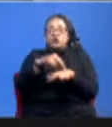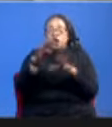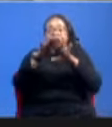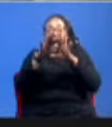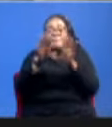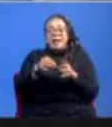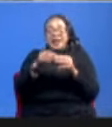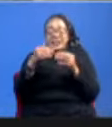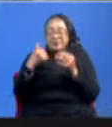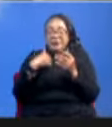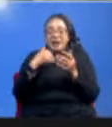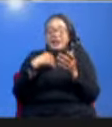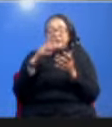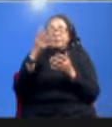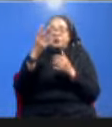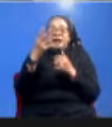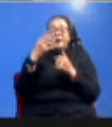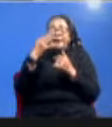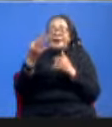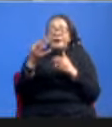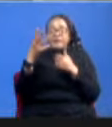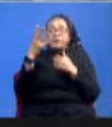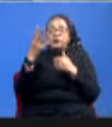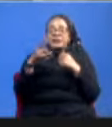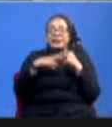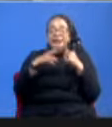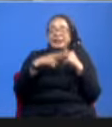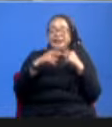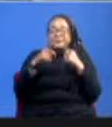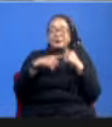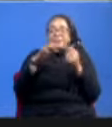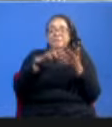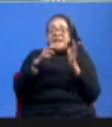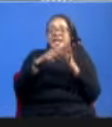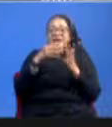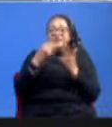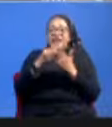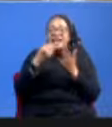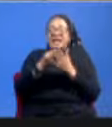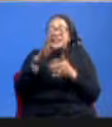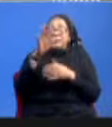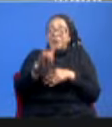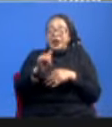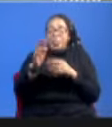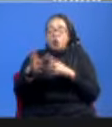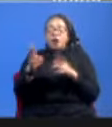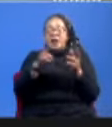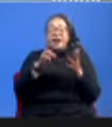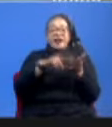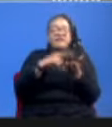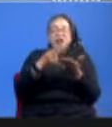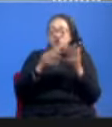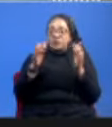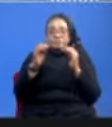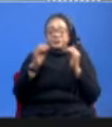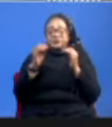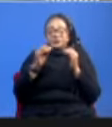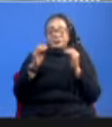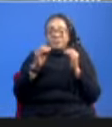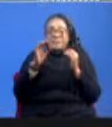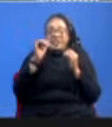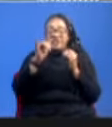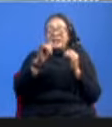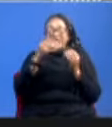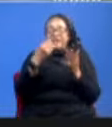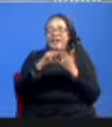by 346 is not being financed by the ordinary revenue. It is being financed directly